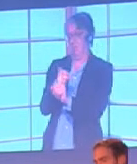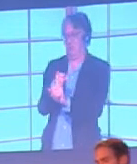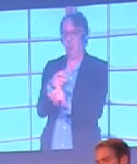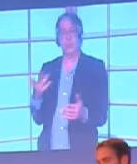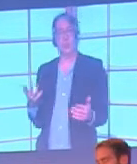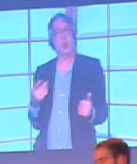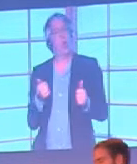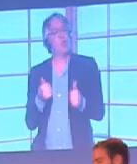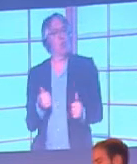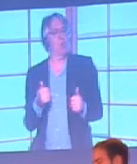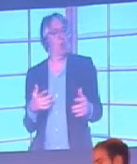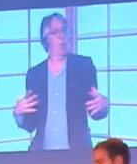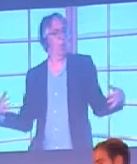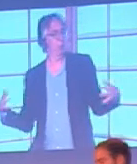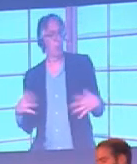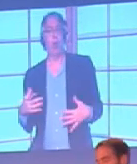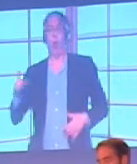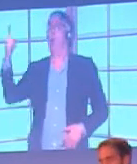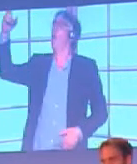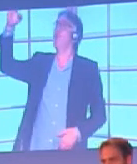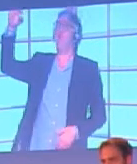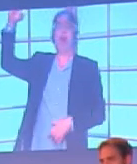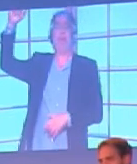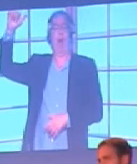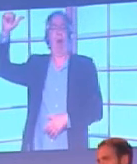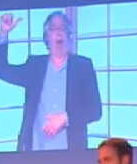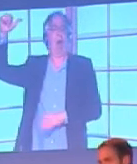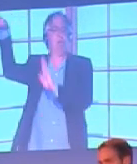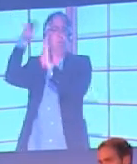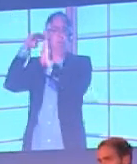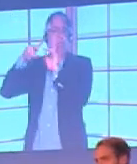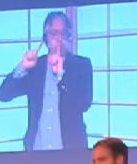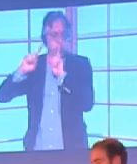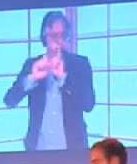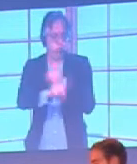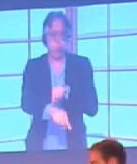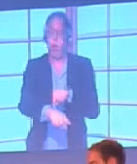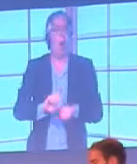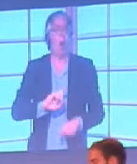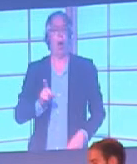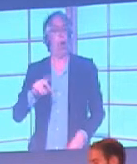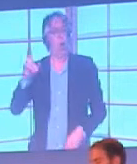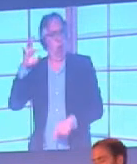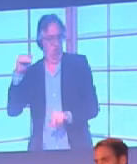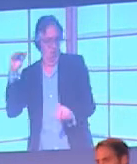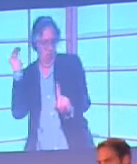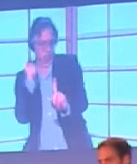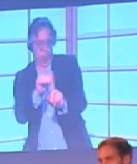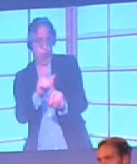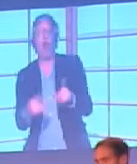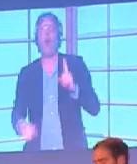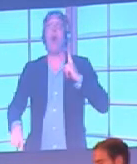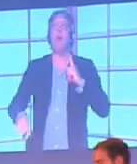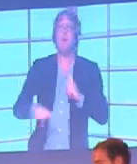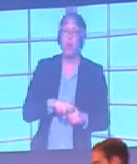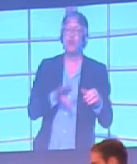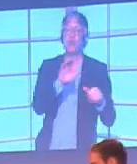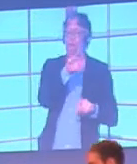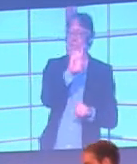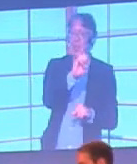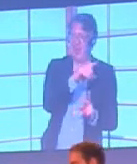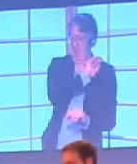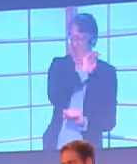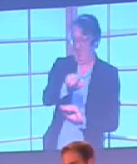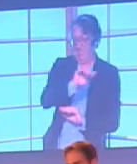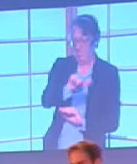engagement, not just having UEFA, but having CAFE, having the state, having the host cities, all together working, and having all of you from all your